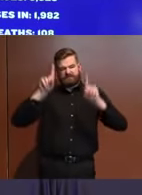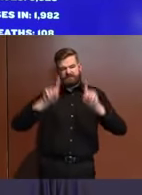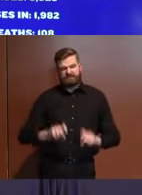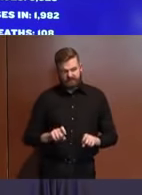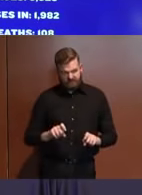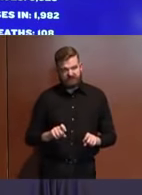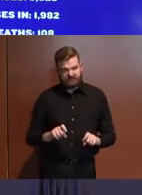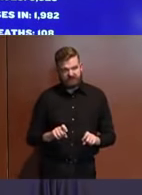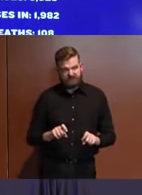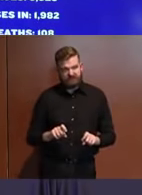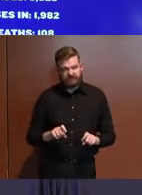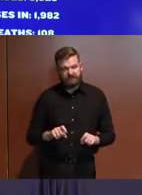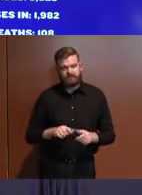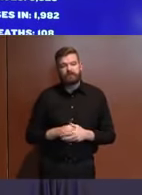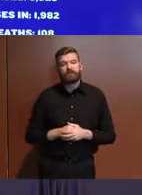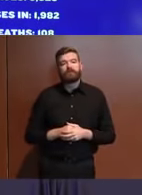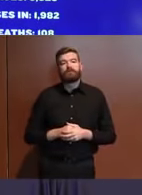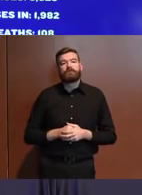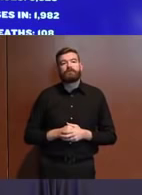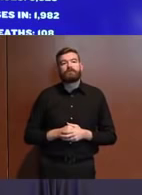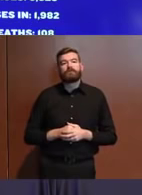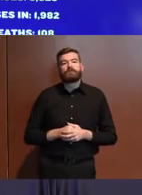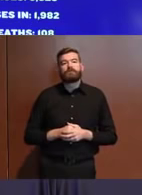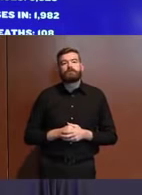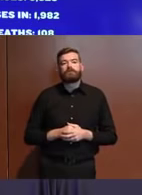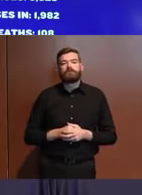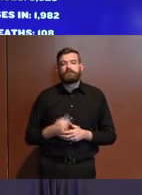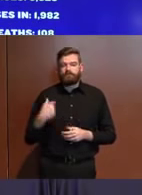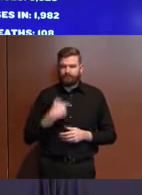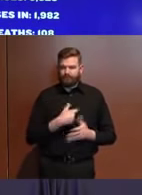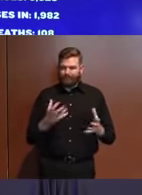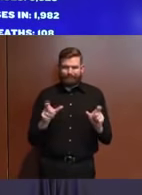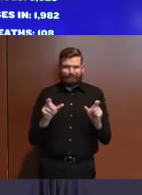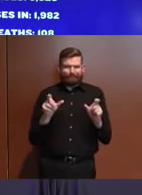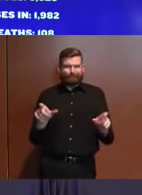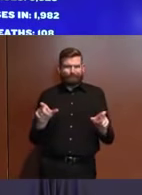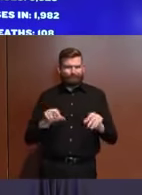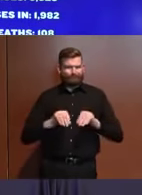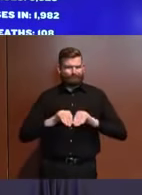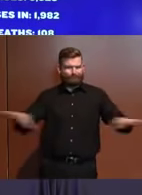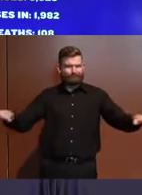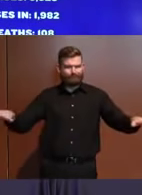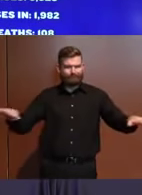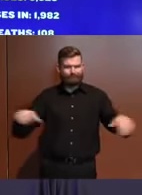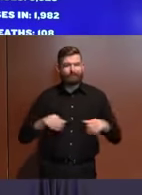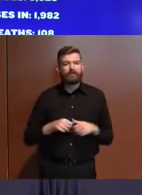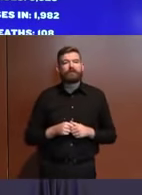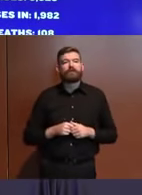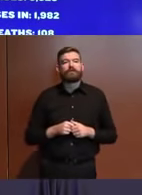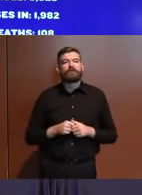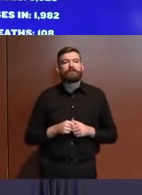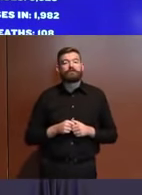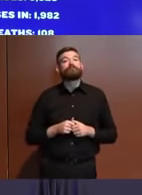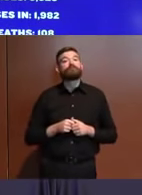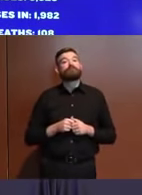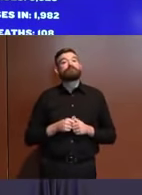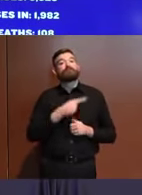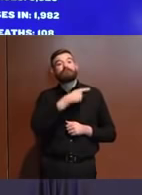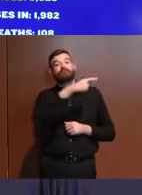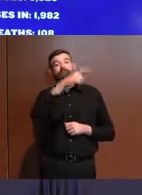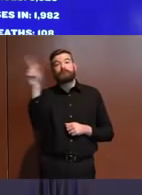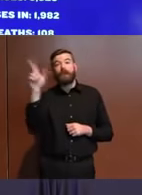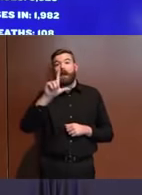this emergency relies on expanding testing. We have the lab capacity in New Jersey, and we have